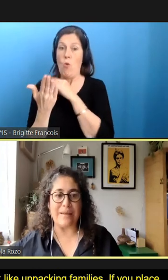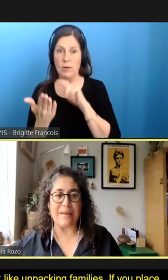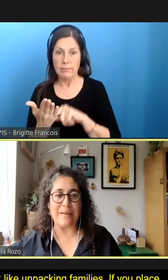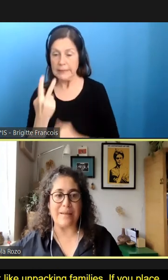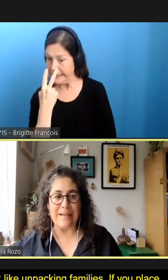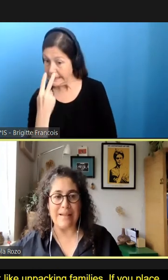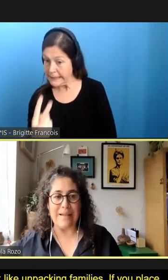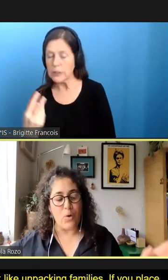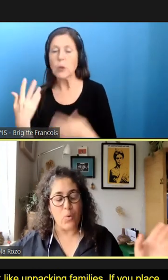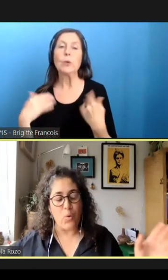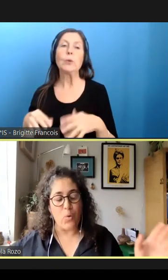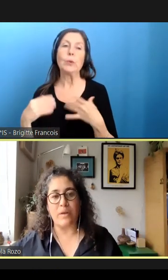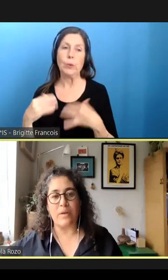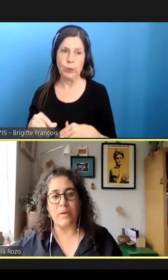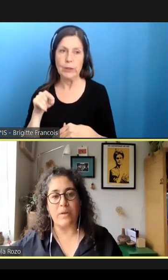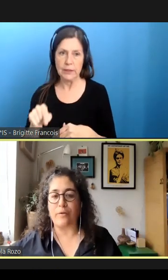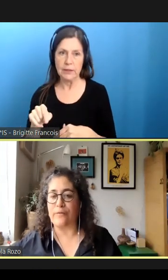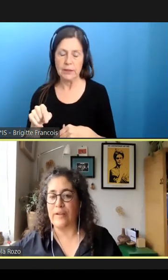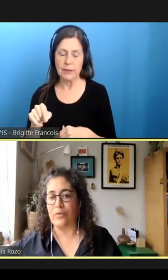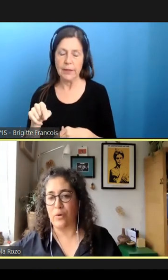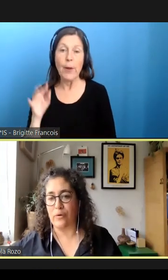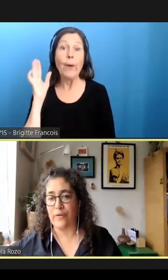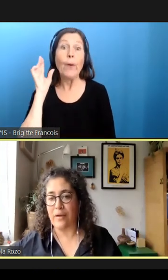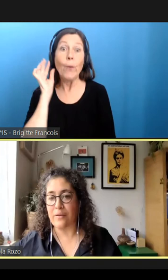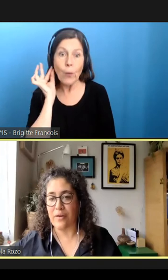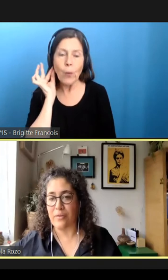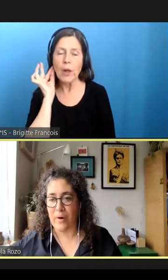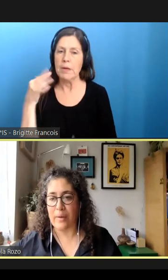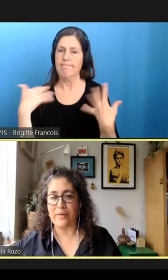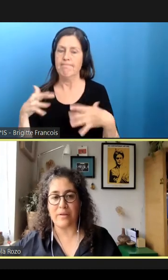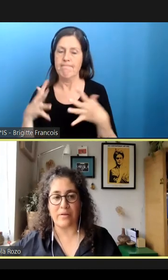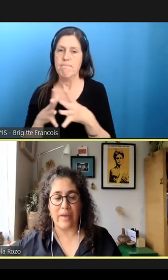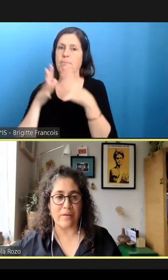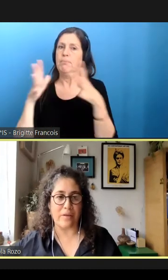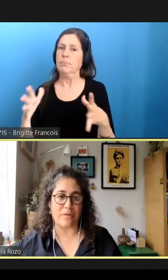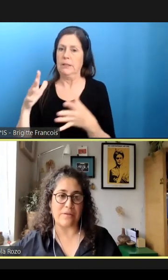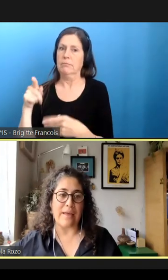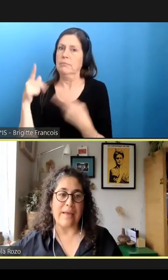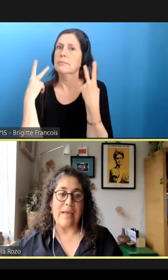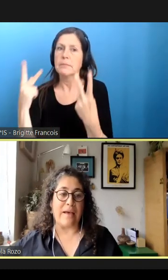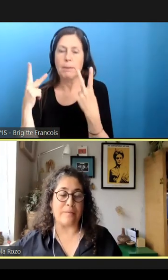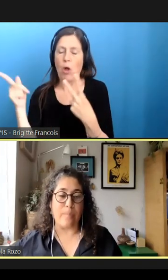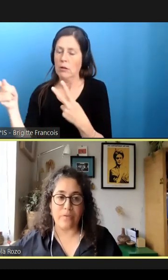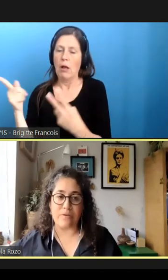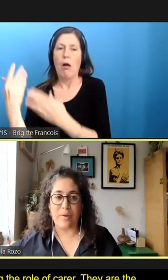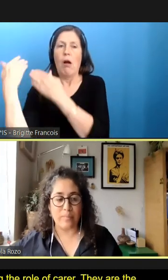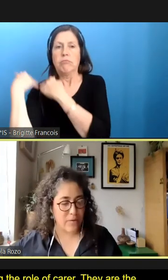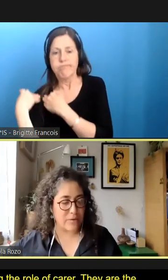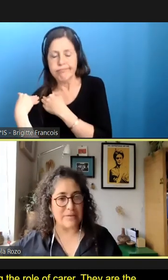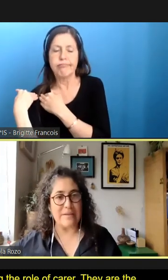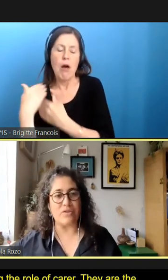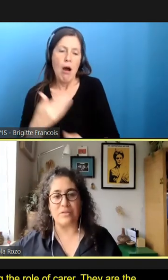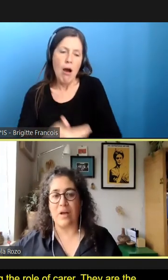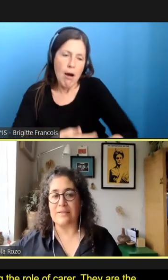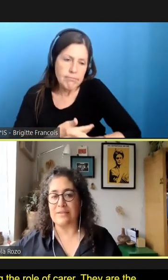you will see that mainly women are fulfilling the role of care. They're the primary caregivers, as mothers,